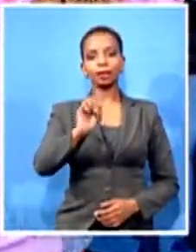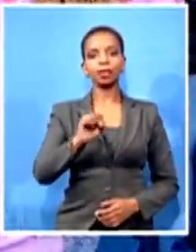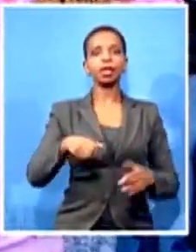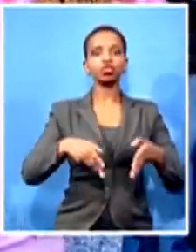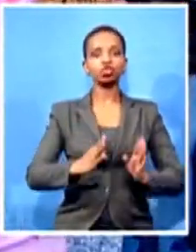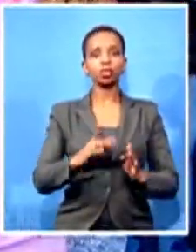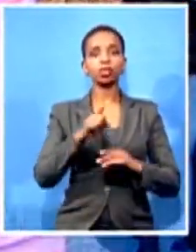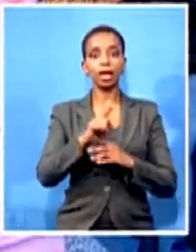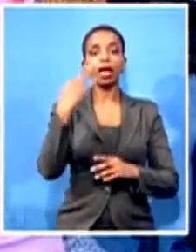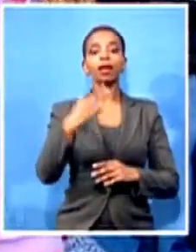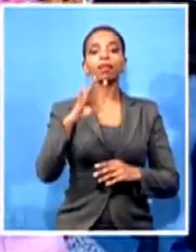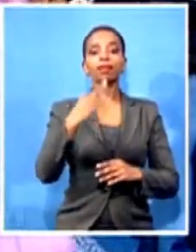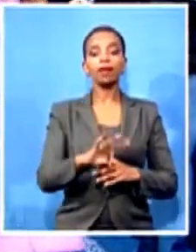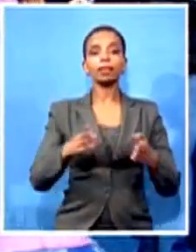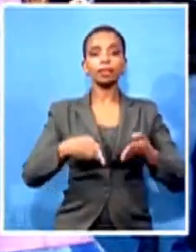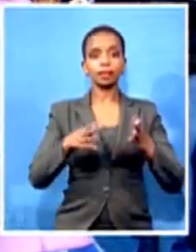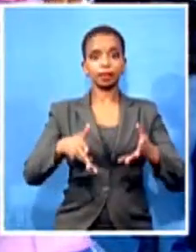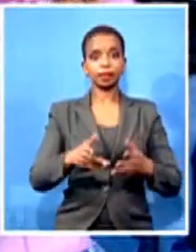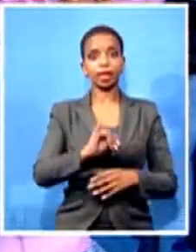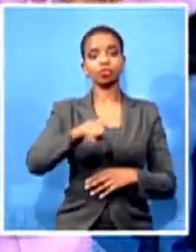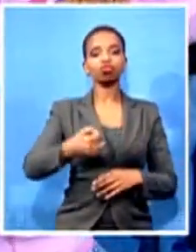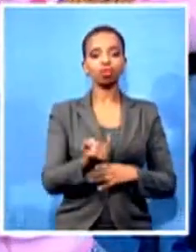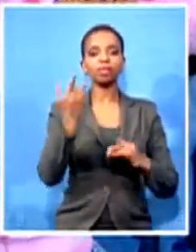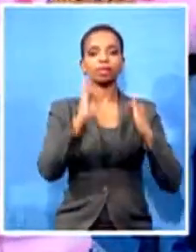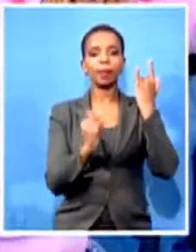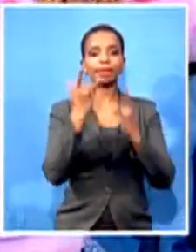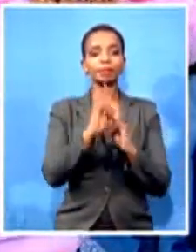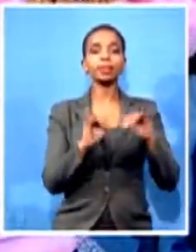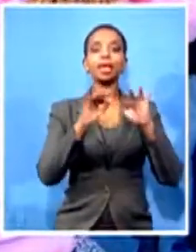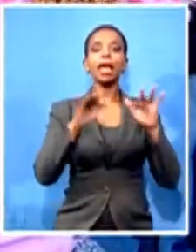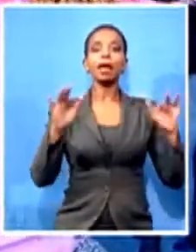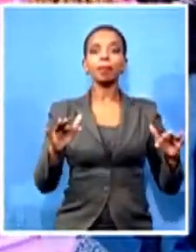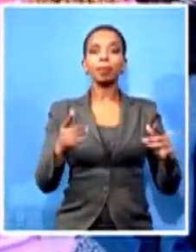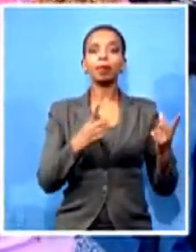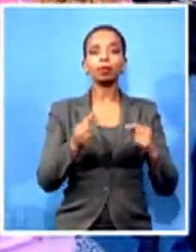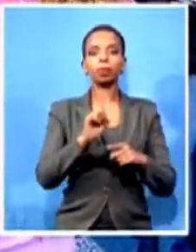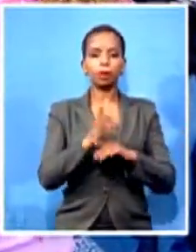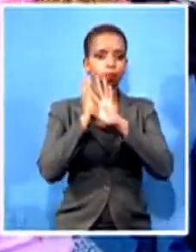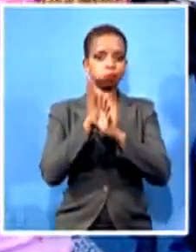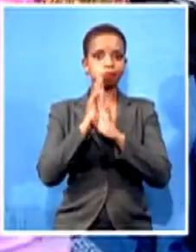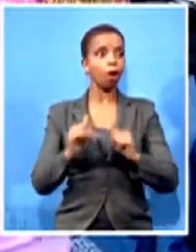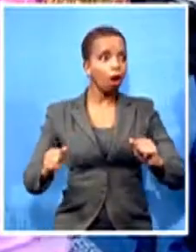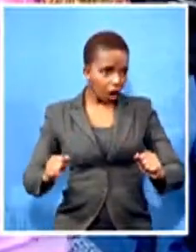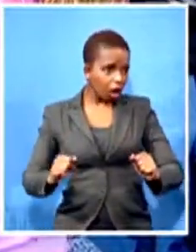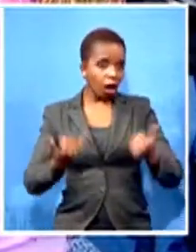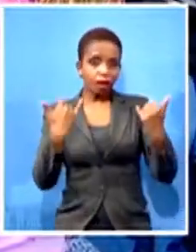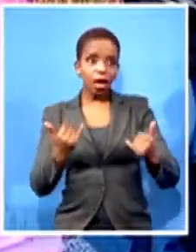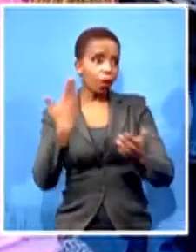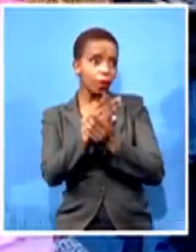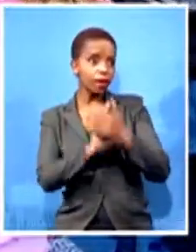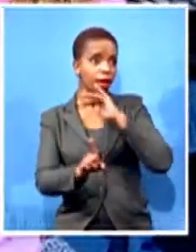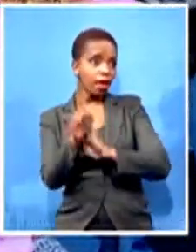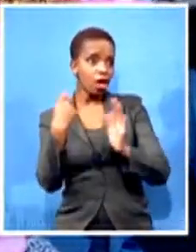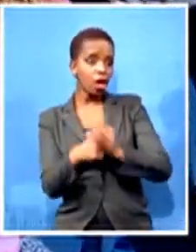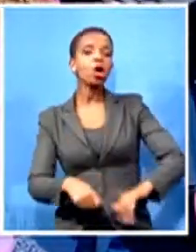Johannesburg CBD, where people are taking advantage of the easing of the regulations and coming to do their shopping. A lot of shop